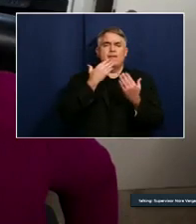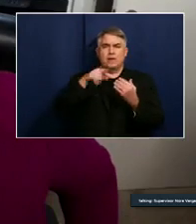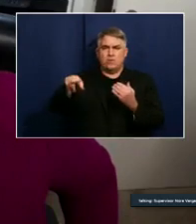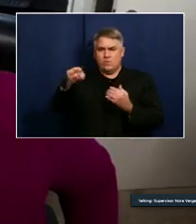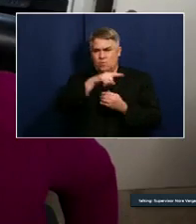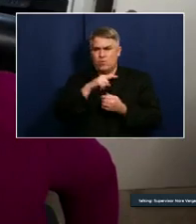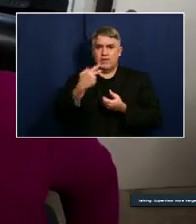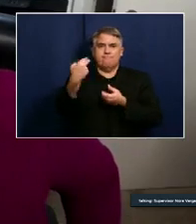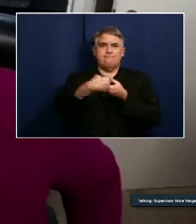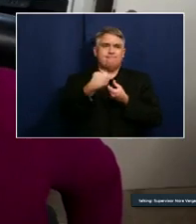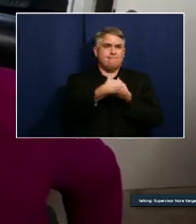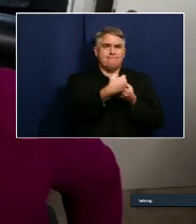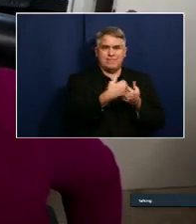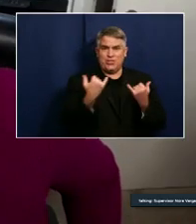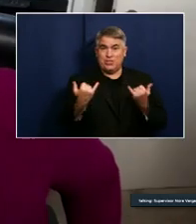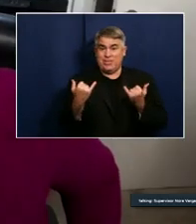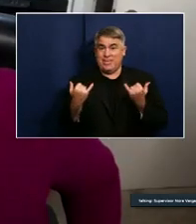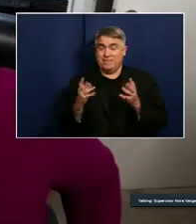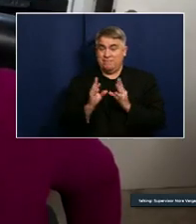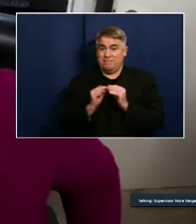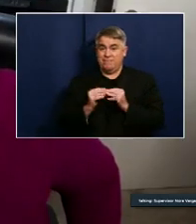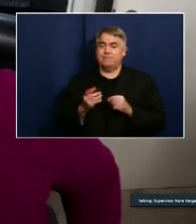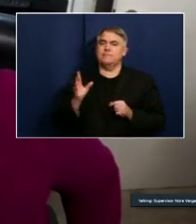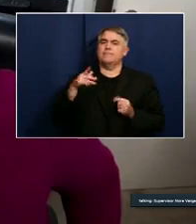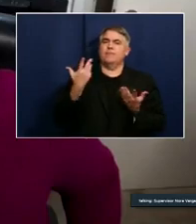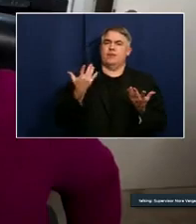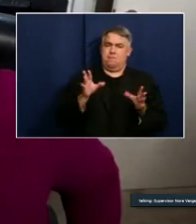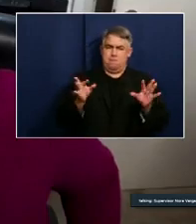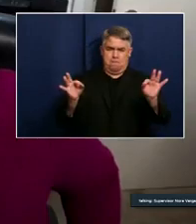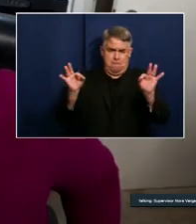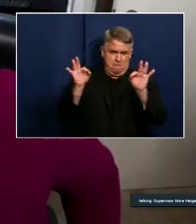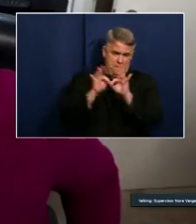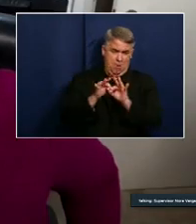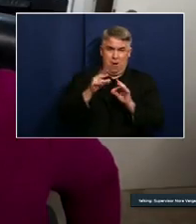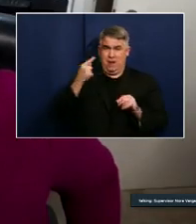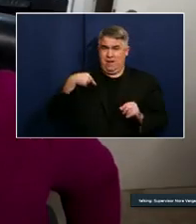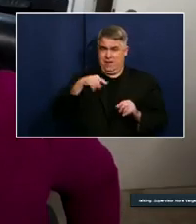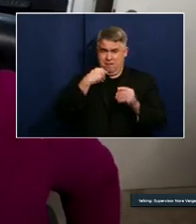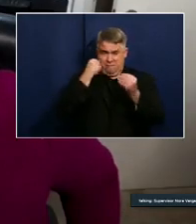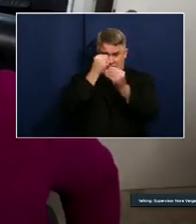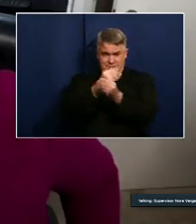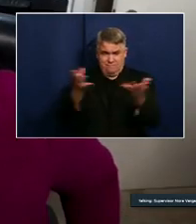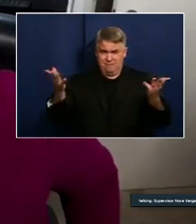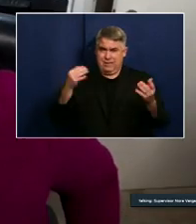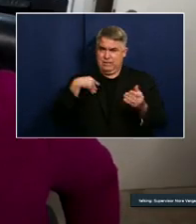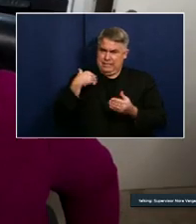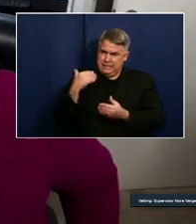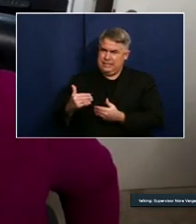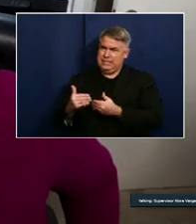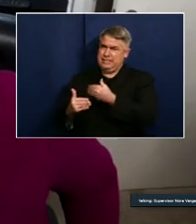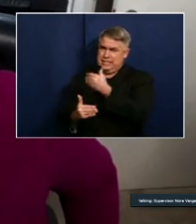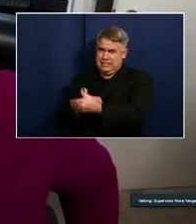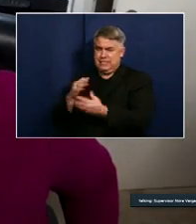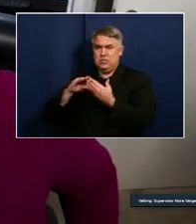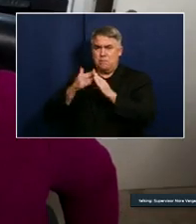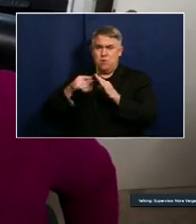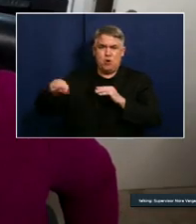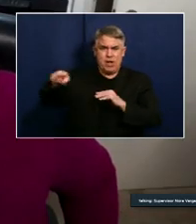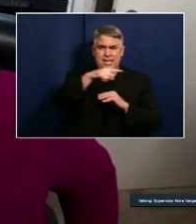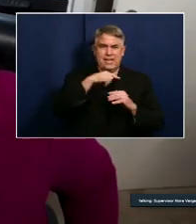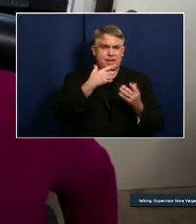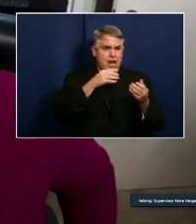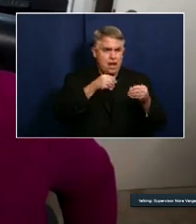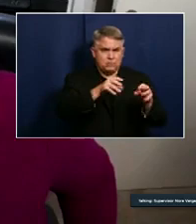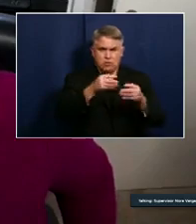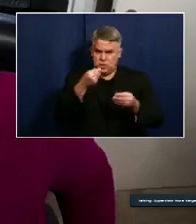say that it's important for us to do these types of community opportunities so that people know that the work that we're